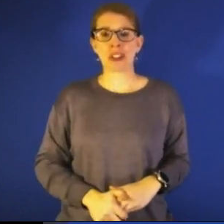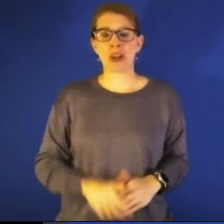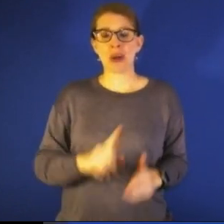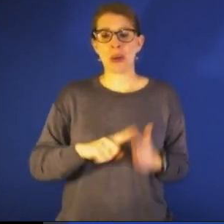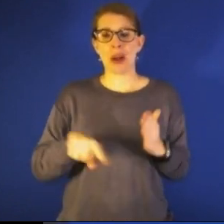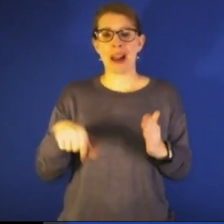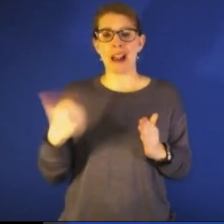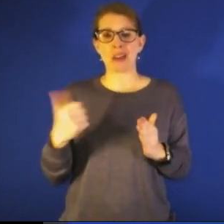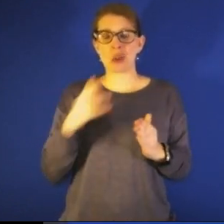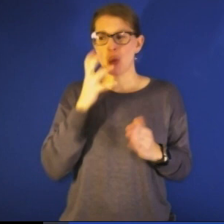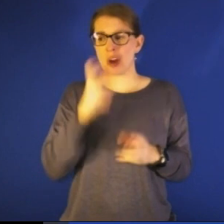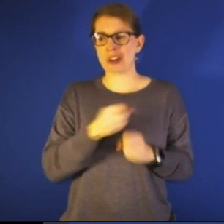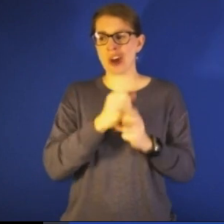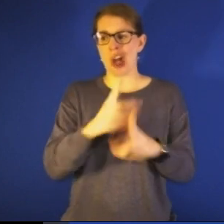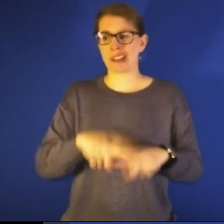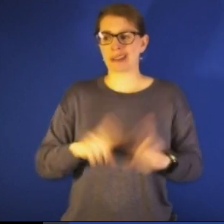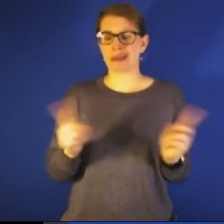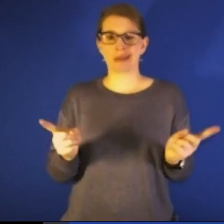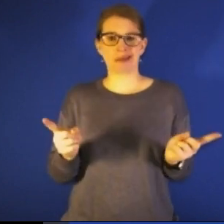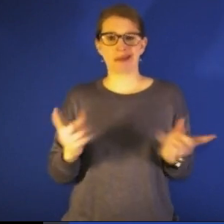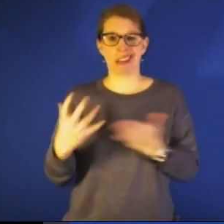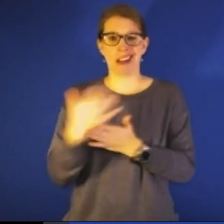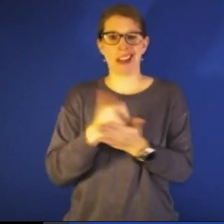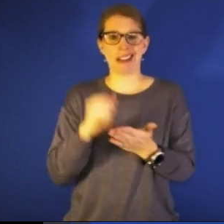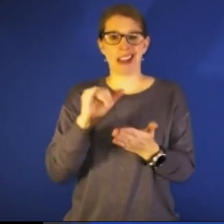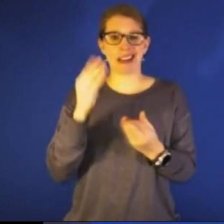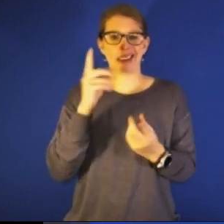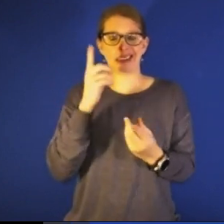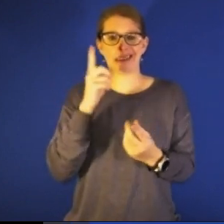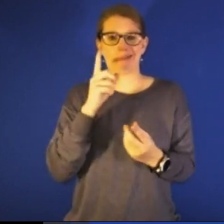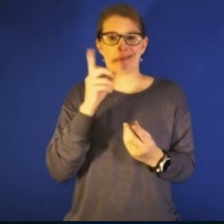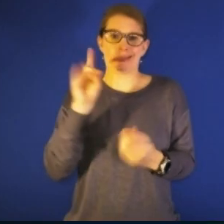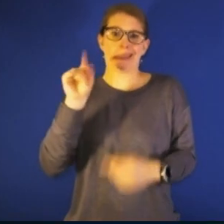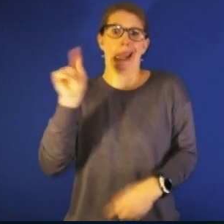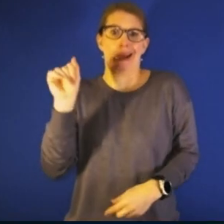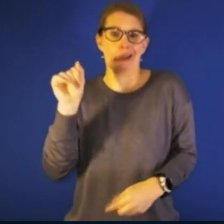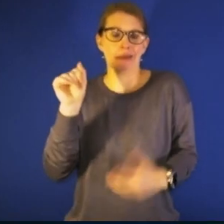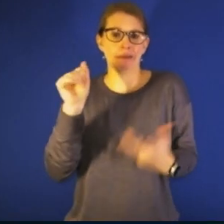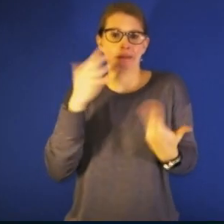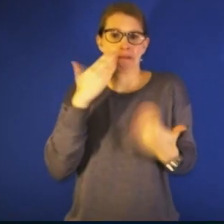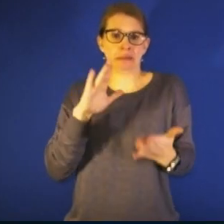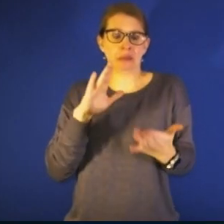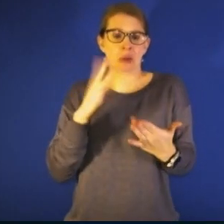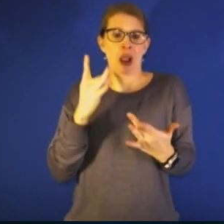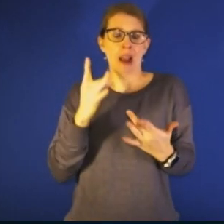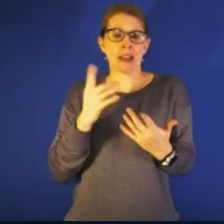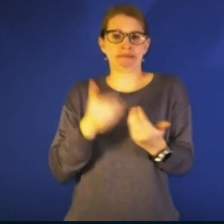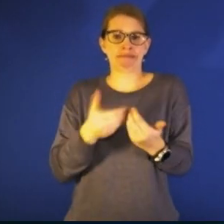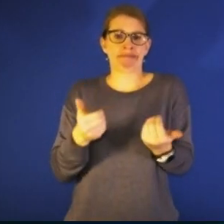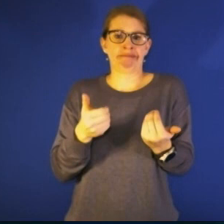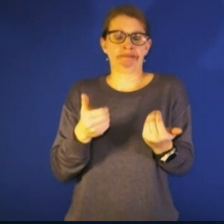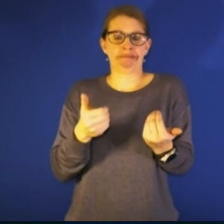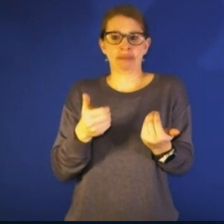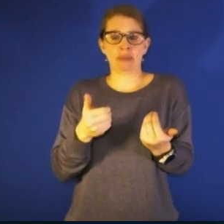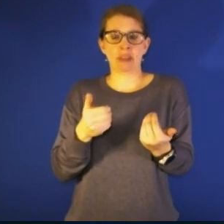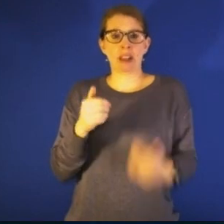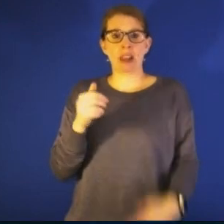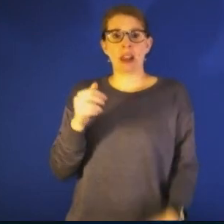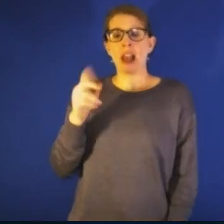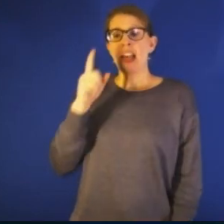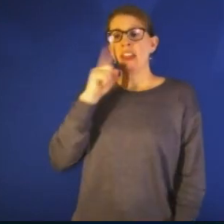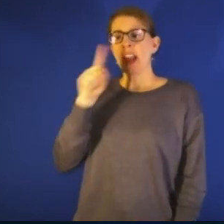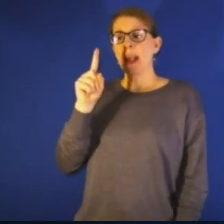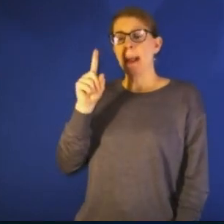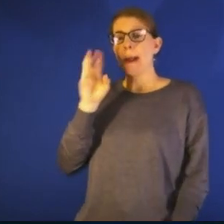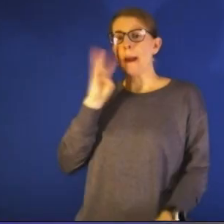make a difference as trying to collect some of that data. Yeah, I think it's from some of those, some of the MUNs, the made-up news networks, trying to say, oh, it's really not